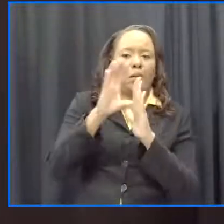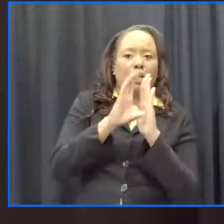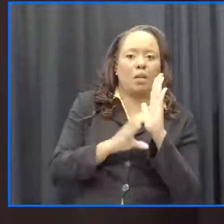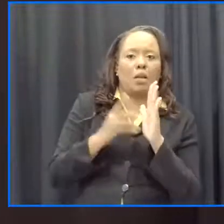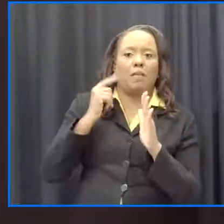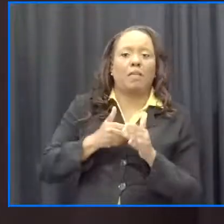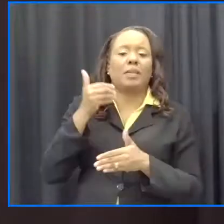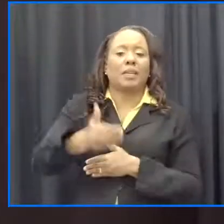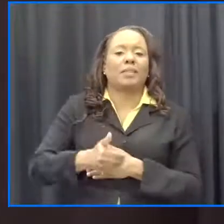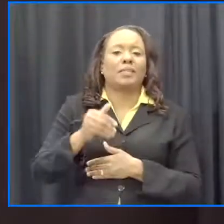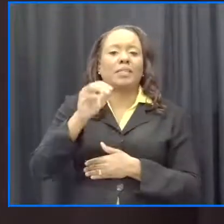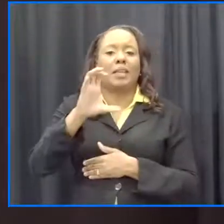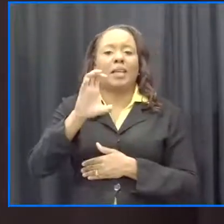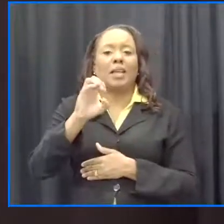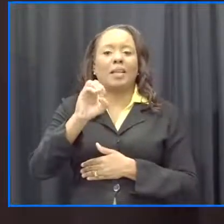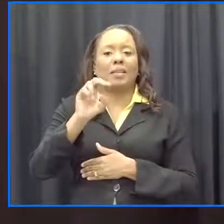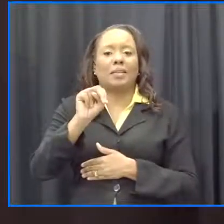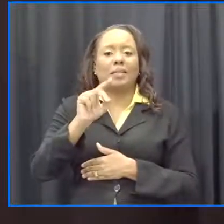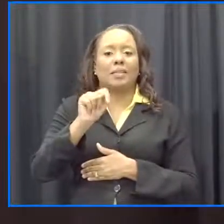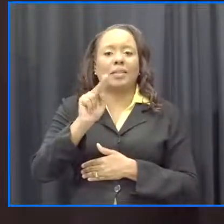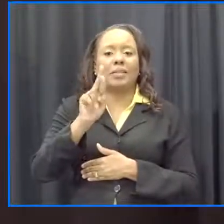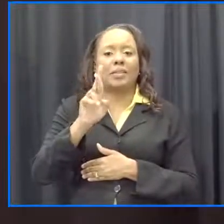next century and beyond.